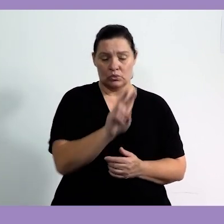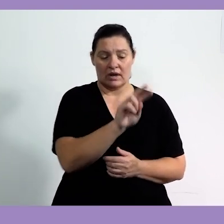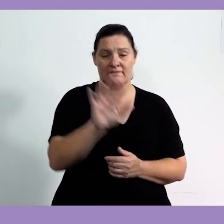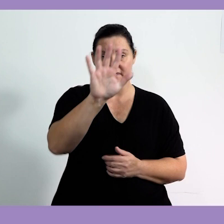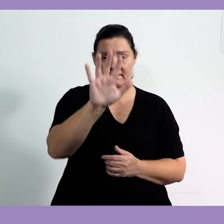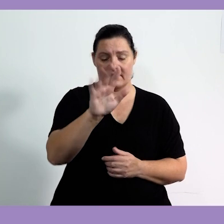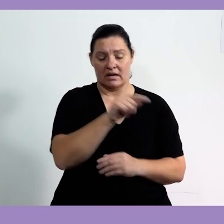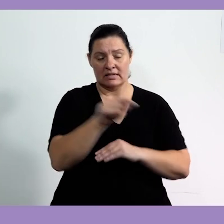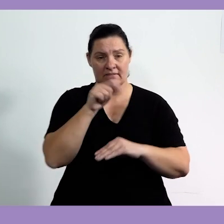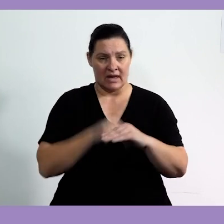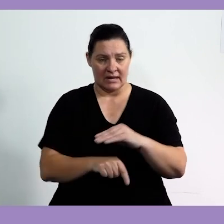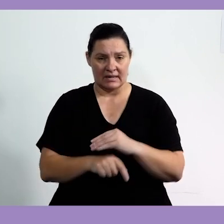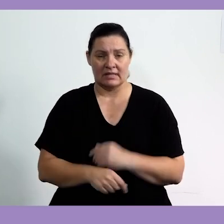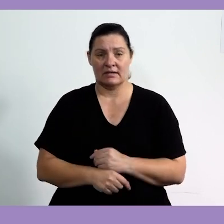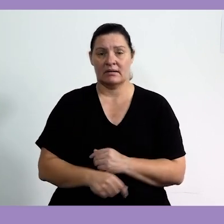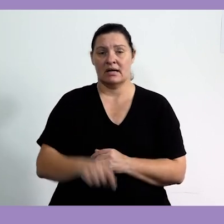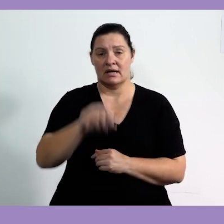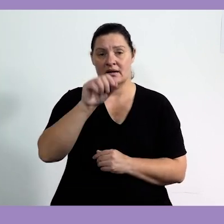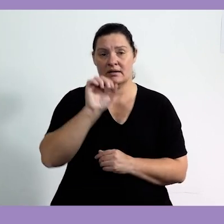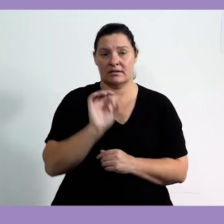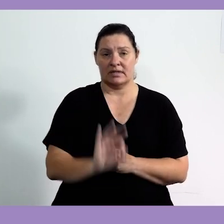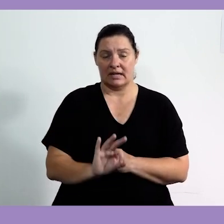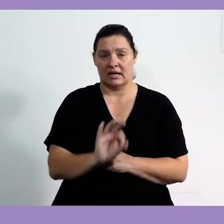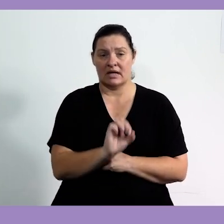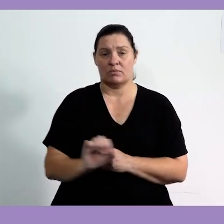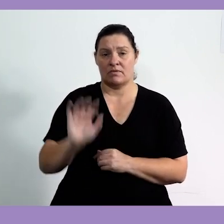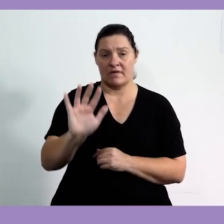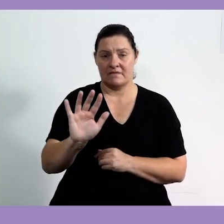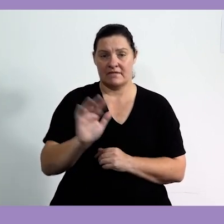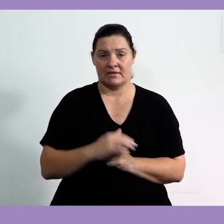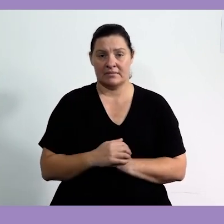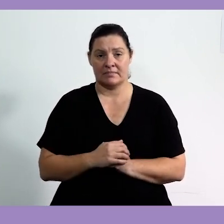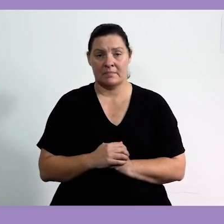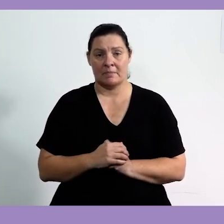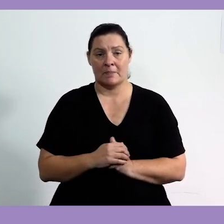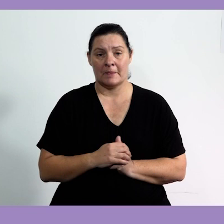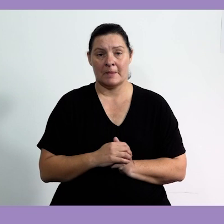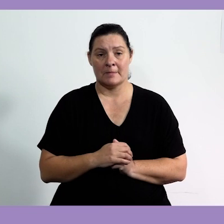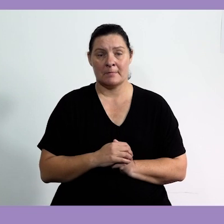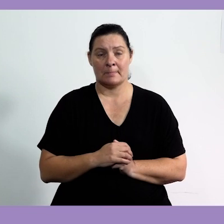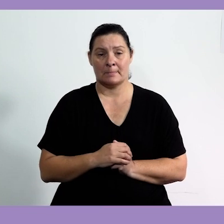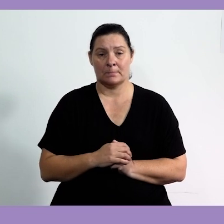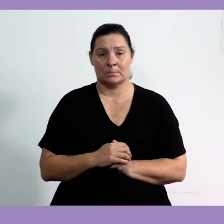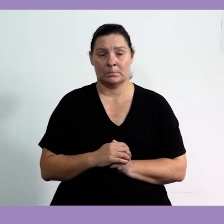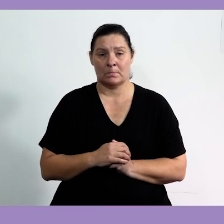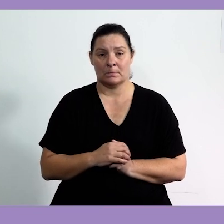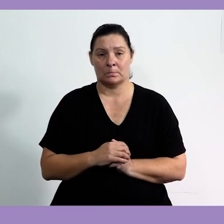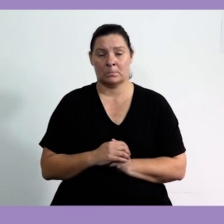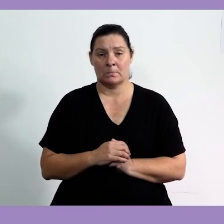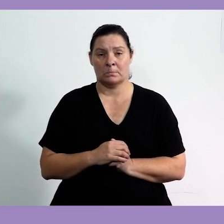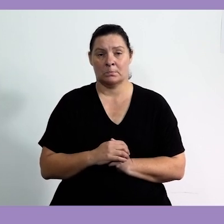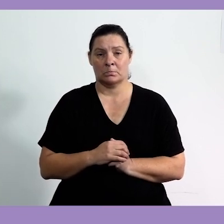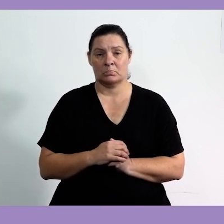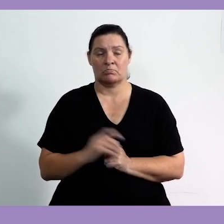have 2 to the exponent 5 divided by 3 to the exponent 5.